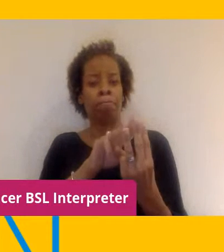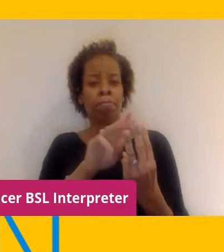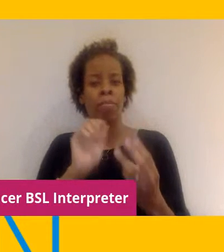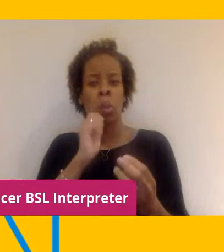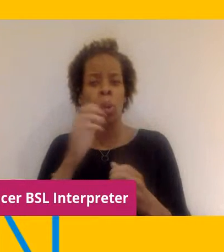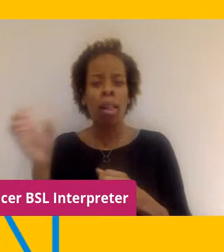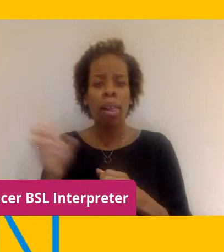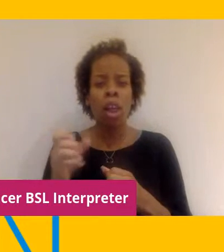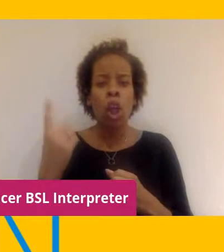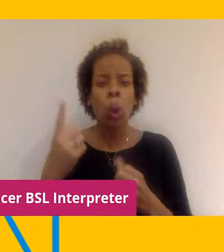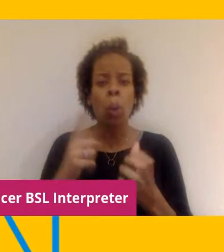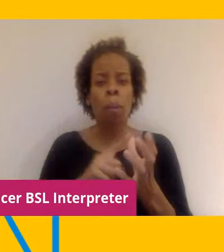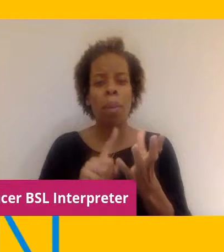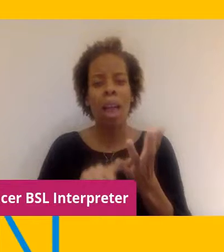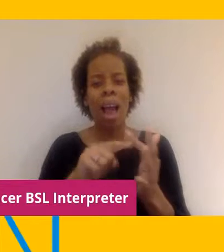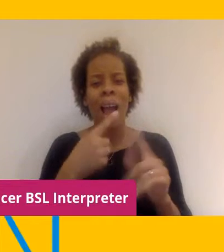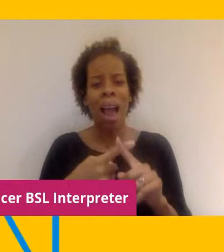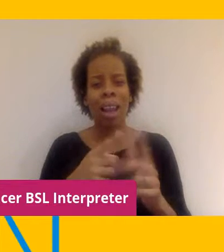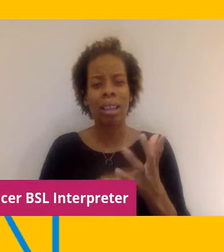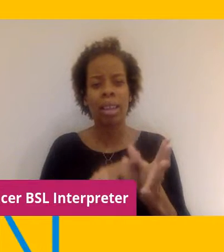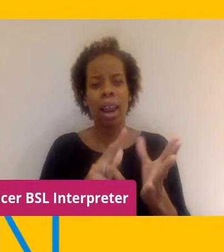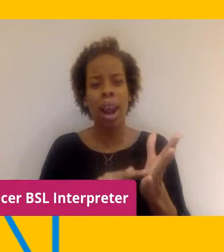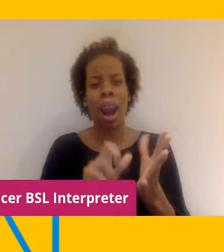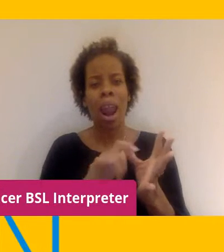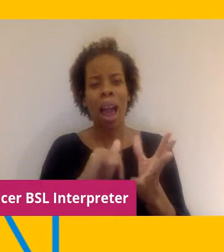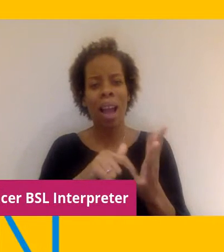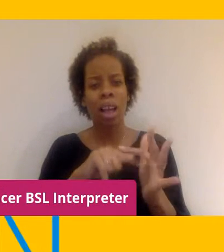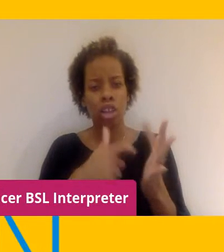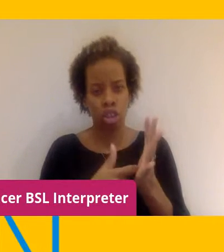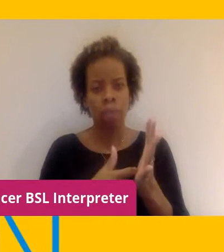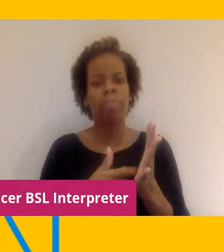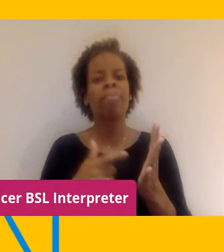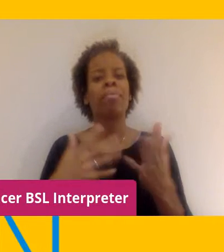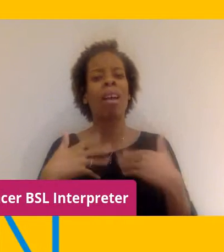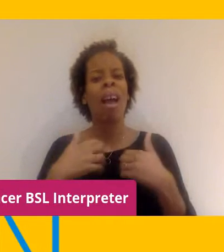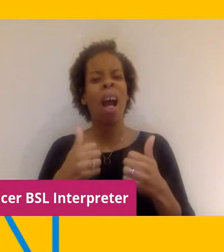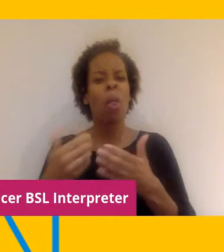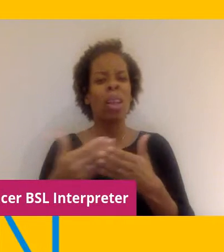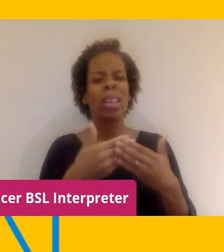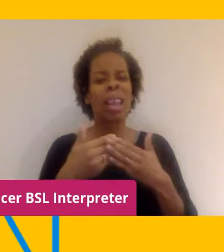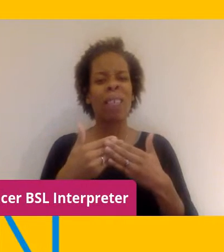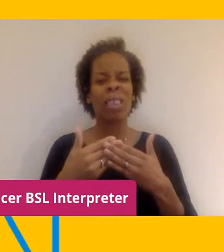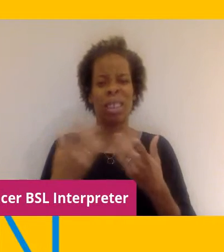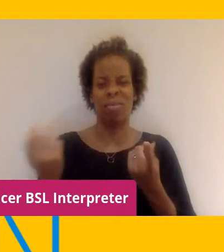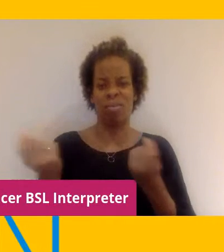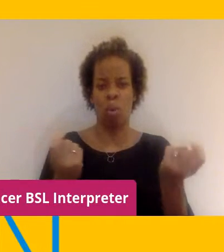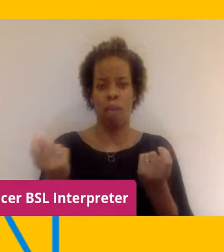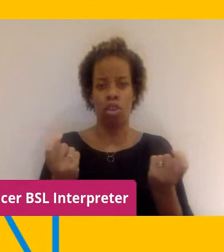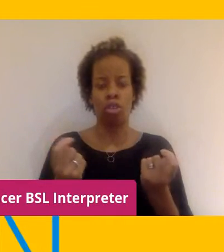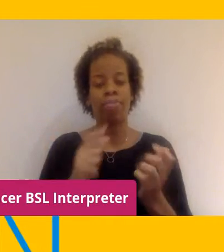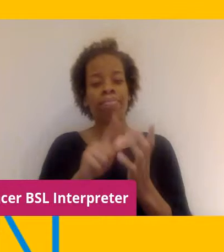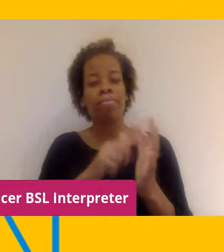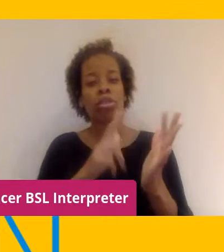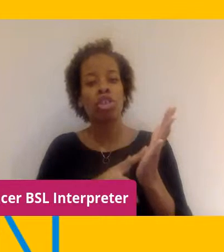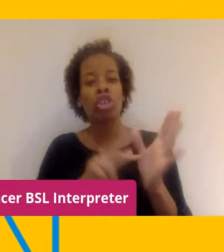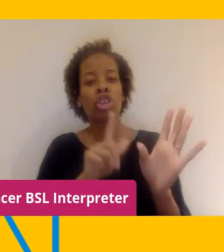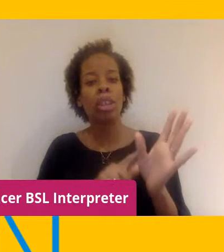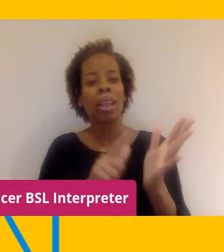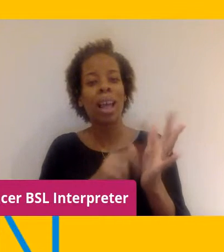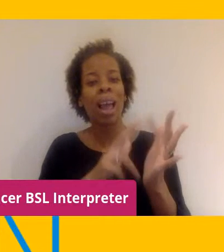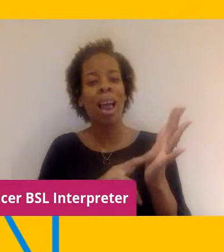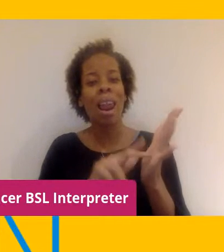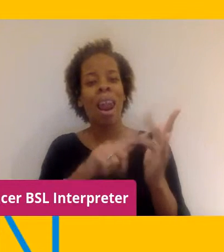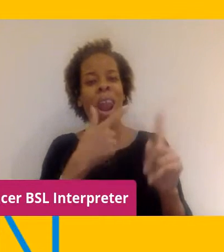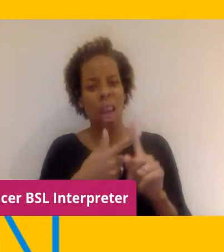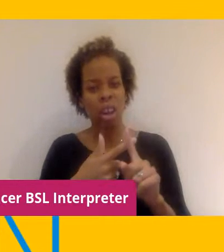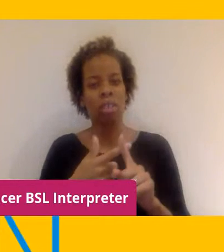include Alex Lancaster, who is UCU's Health and Safety Official, Jenny Lennox, who is a UCU Bargaining and